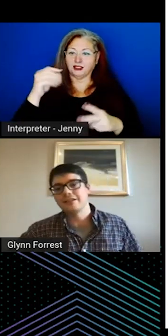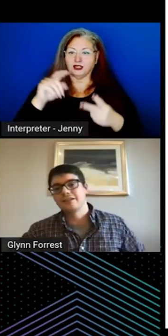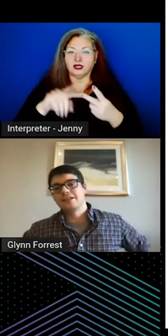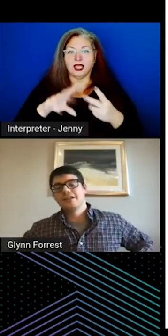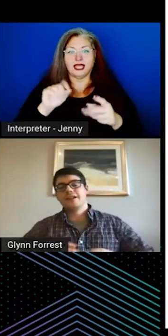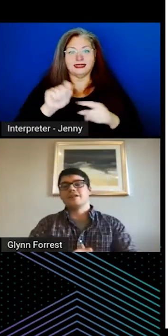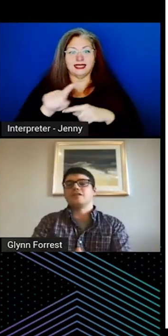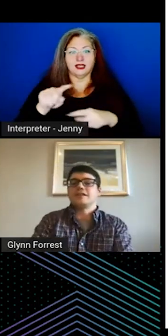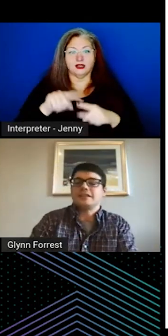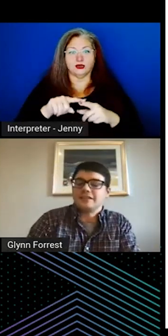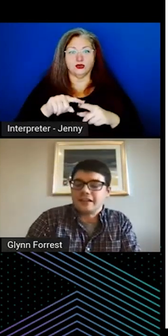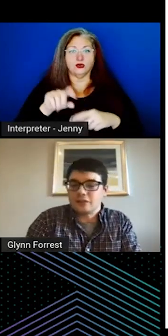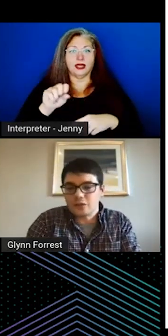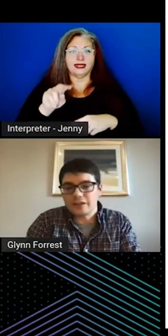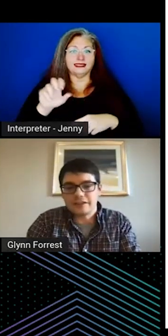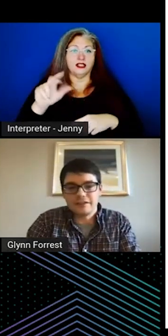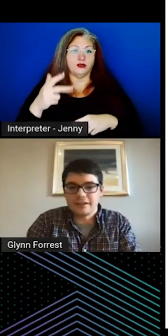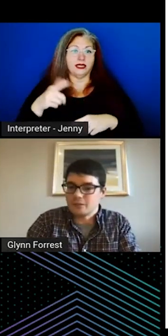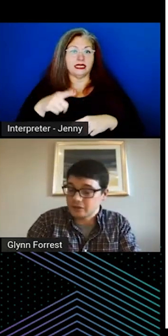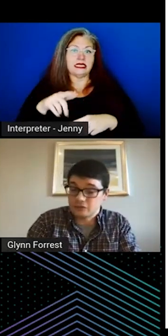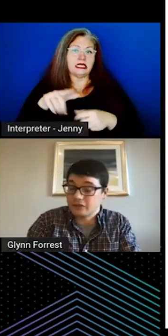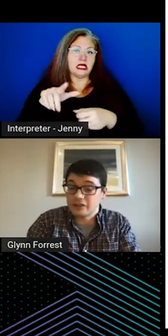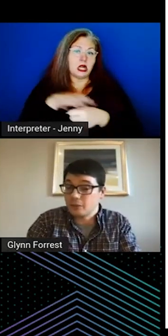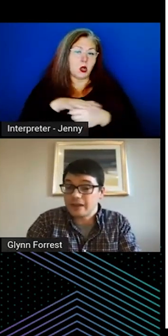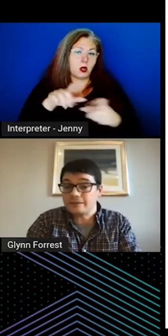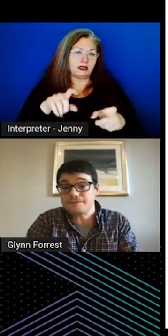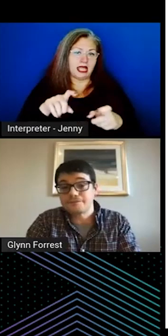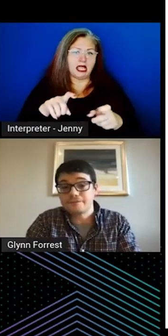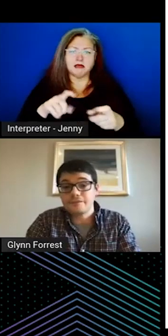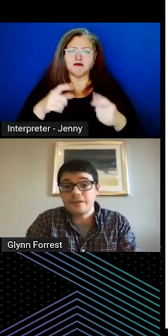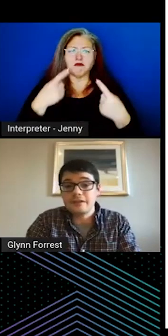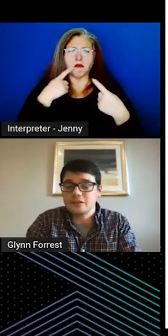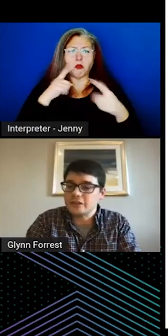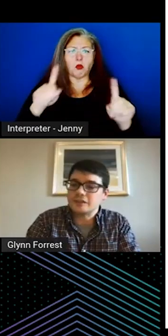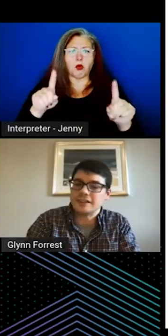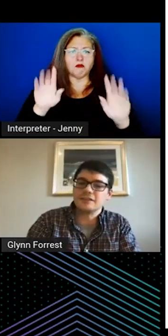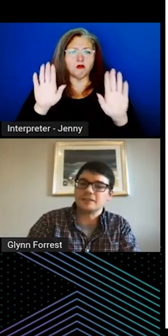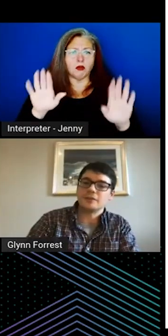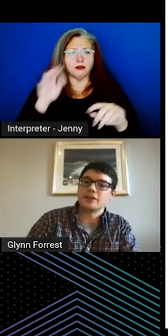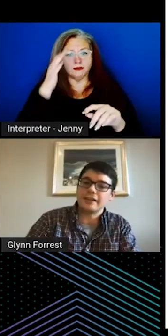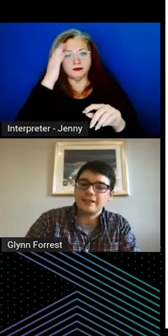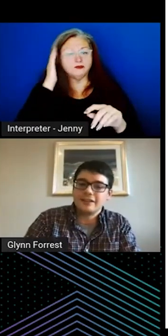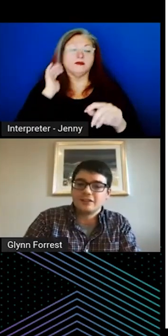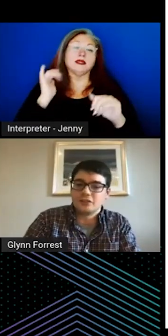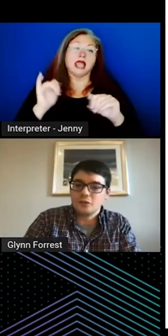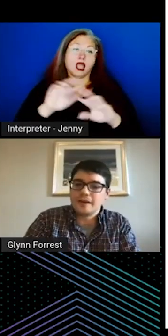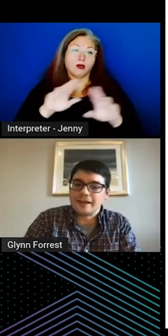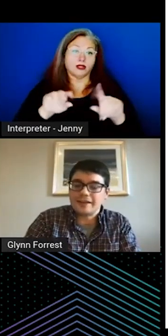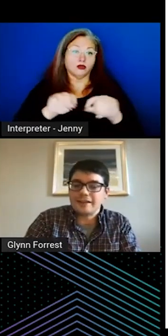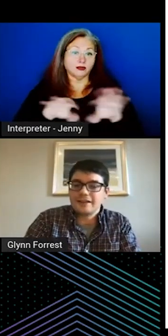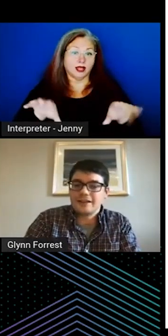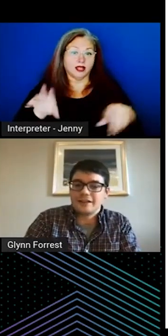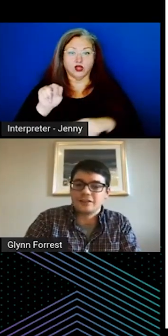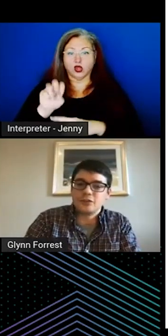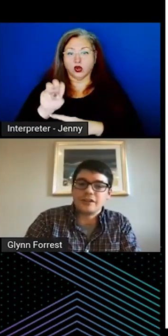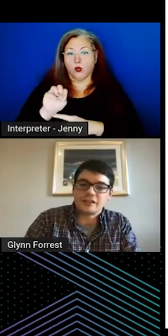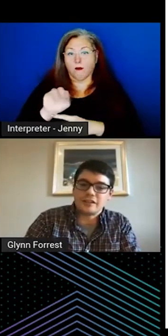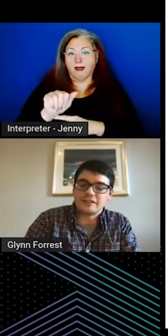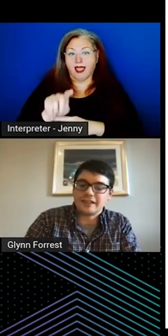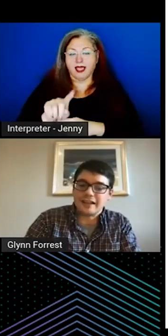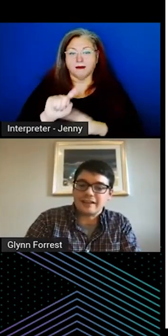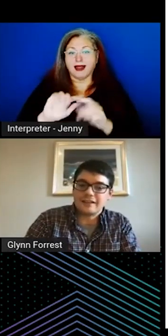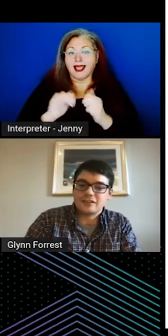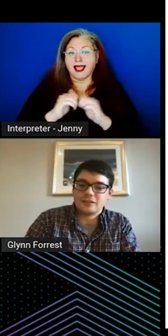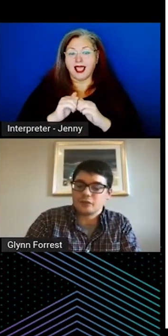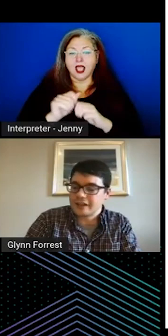S3. And she's tested it out locally, and it works really, really well. So now it's time to deploy it to Nomad. And to do that, she